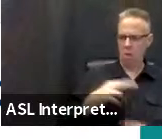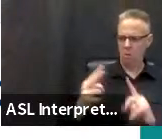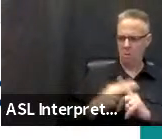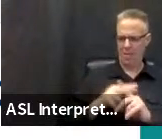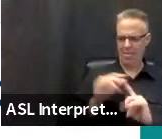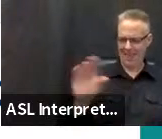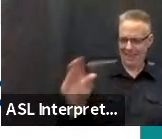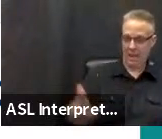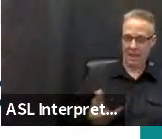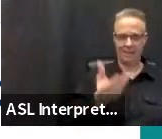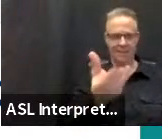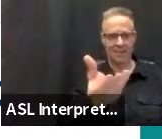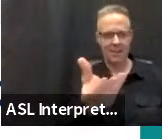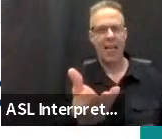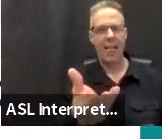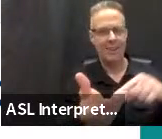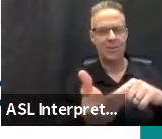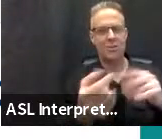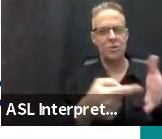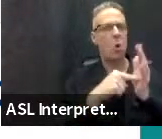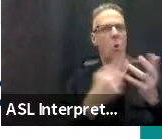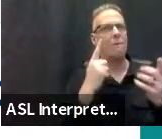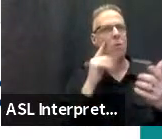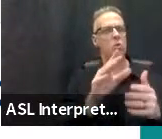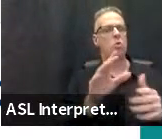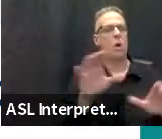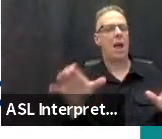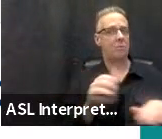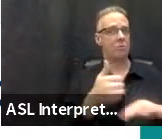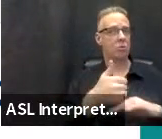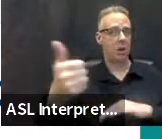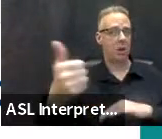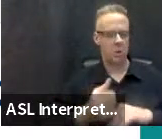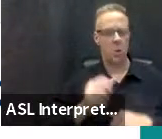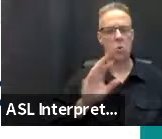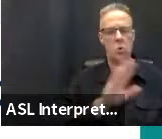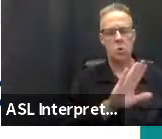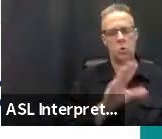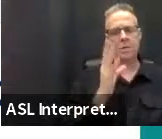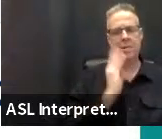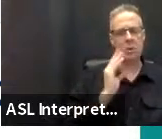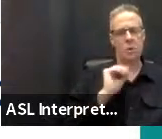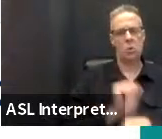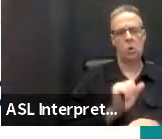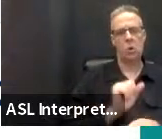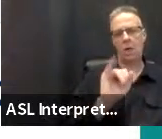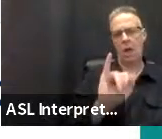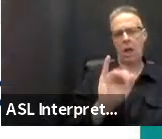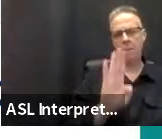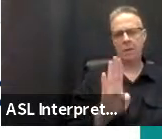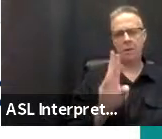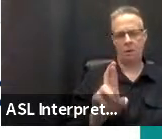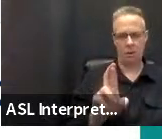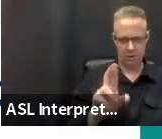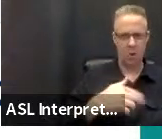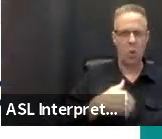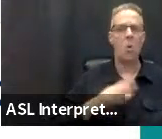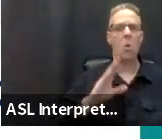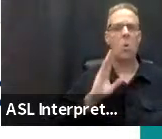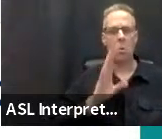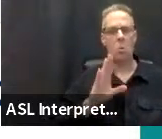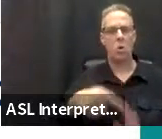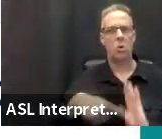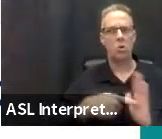your relationship to active transportation and or your experience with the Interstate Bridge. And then we're going to have you show